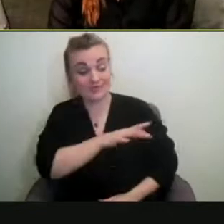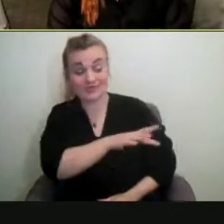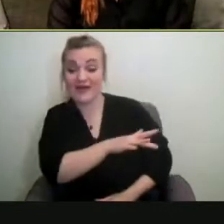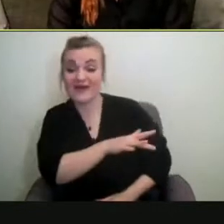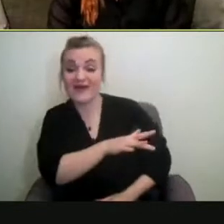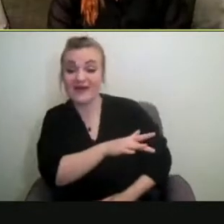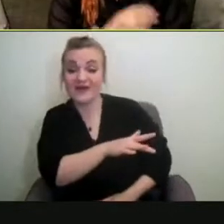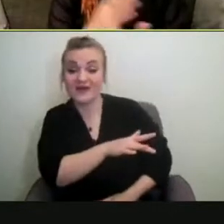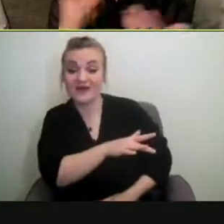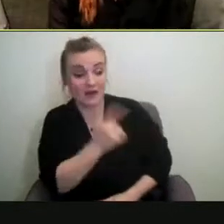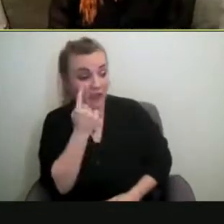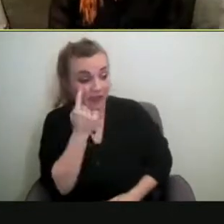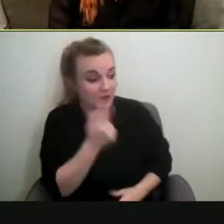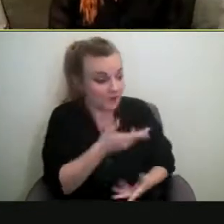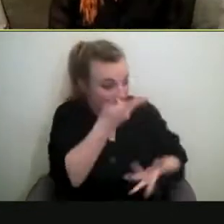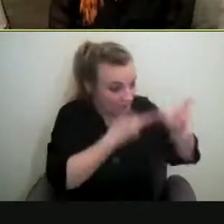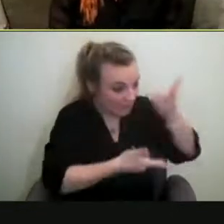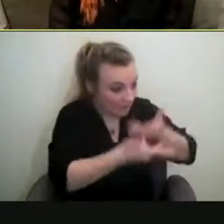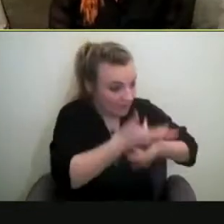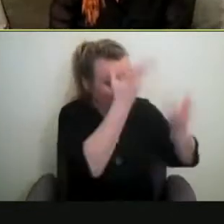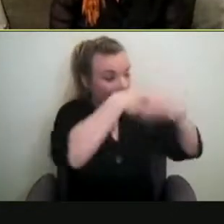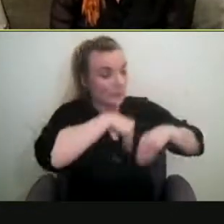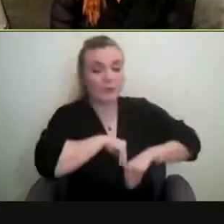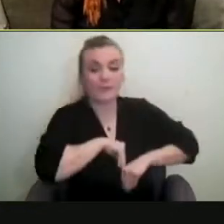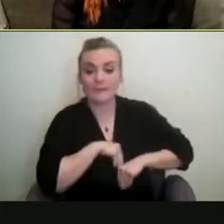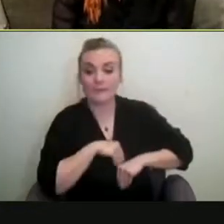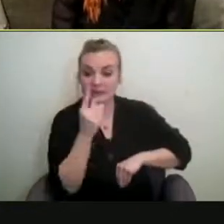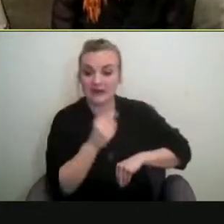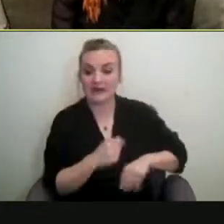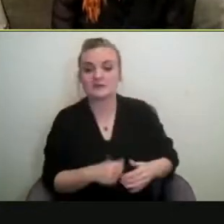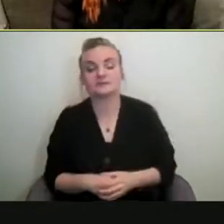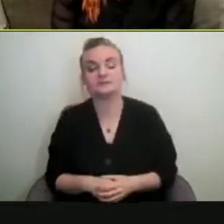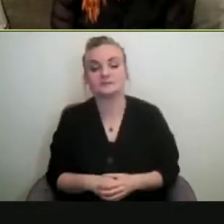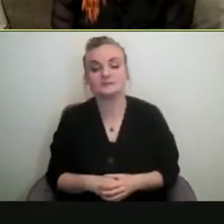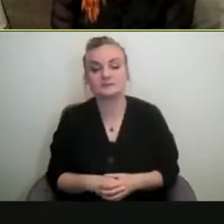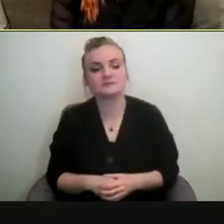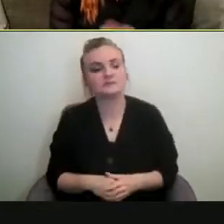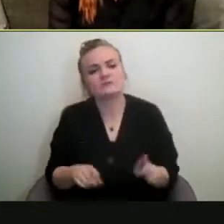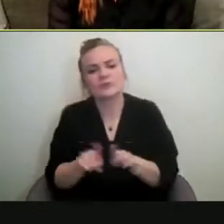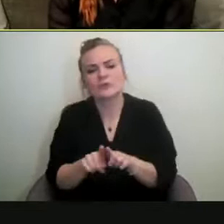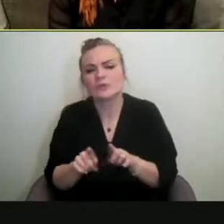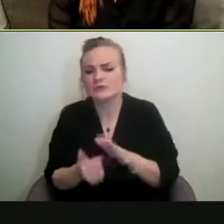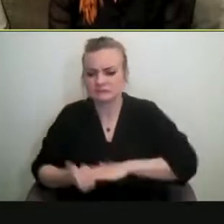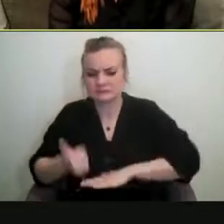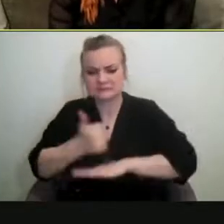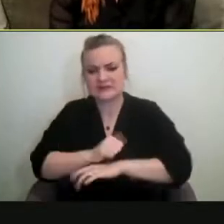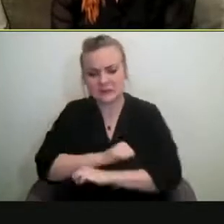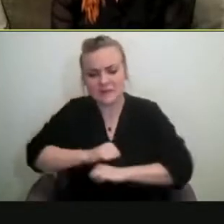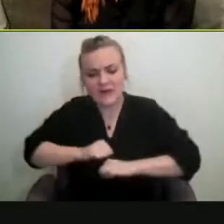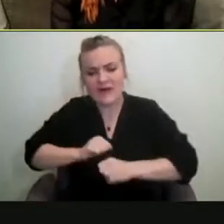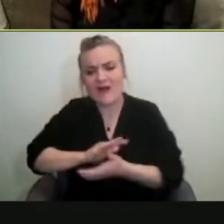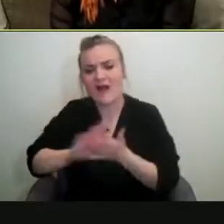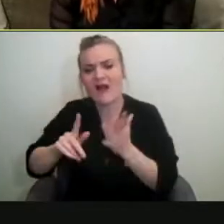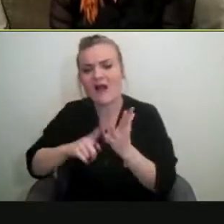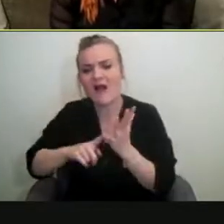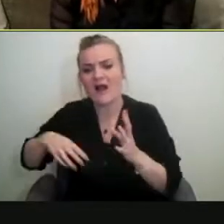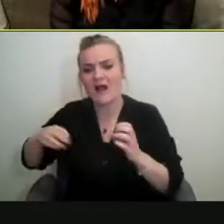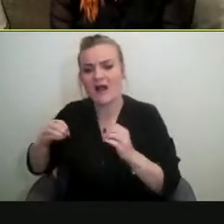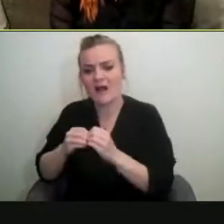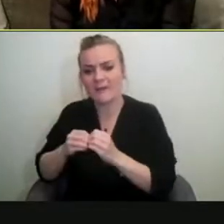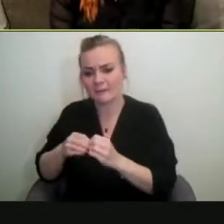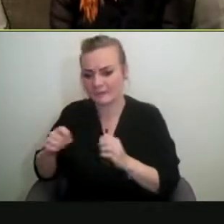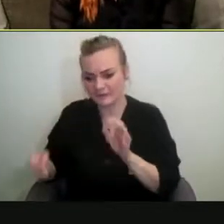And yeah, I think just more spaces and hubs that we can have important conversations like this